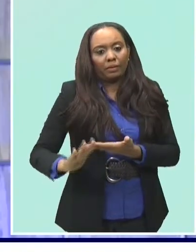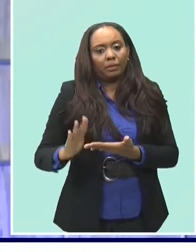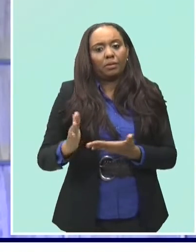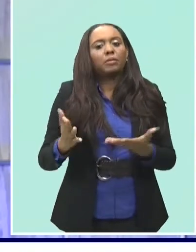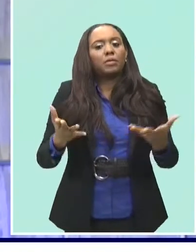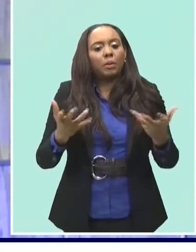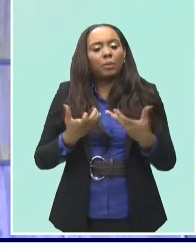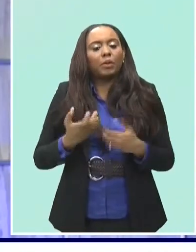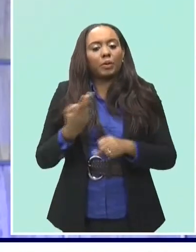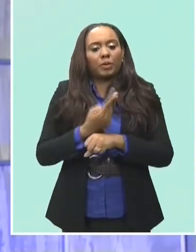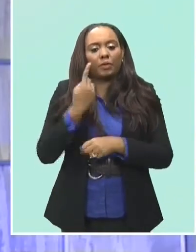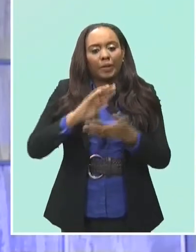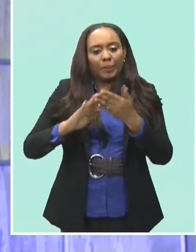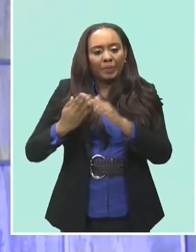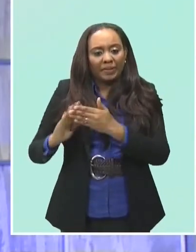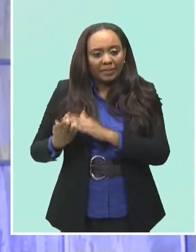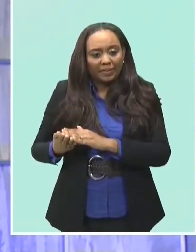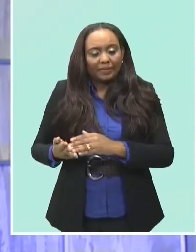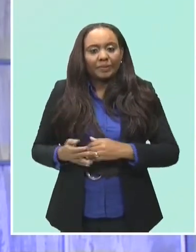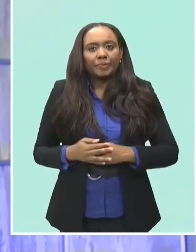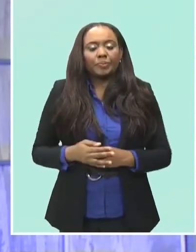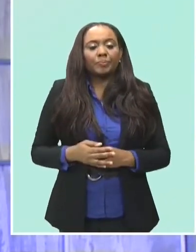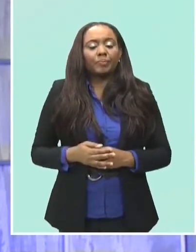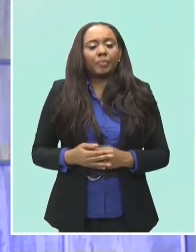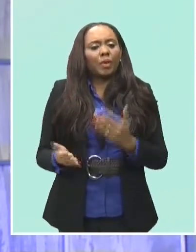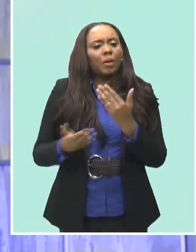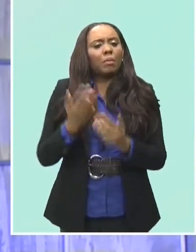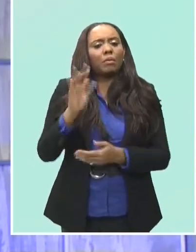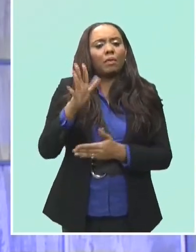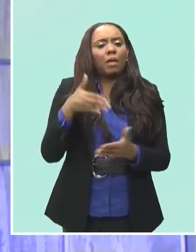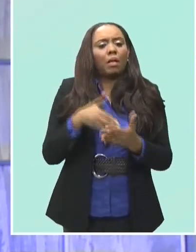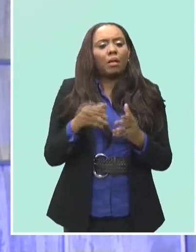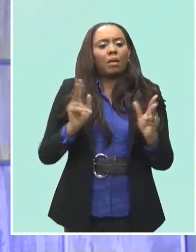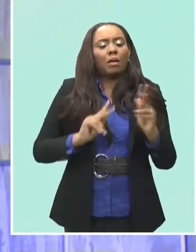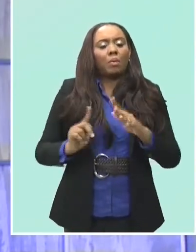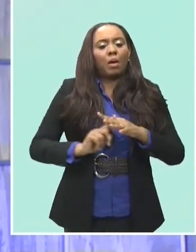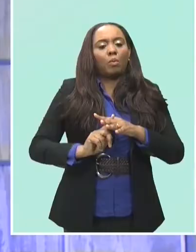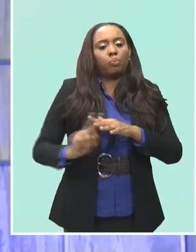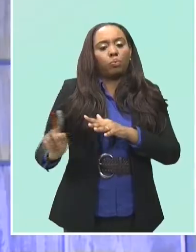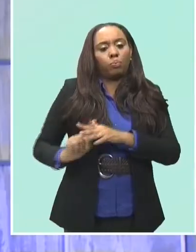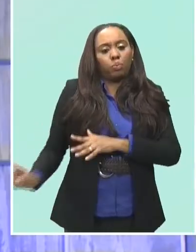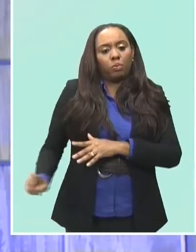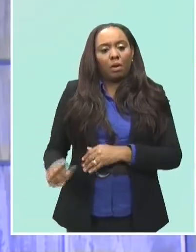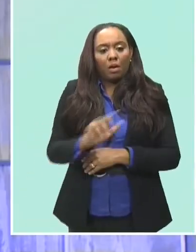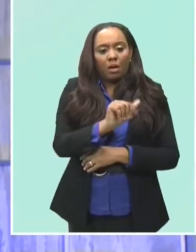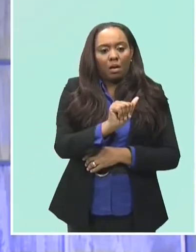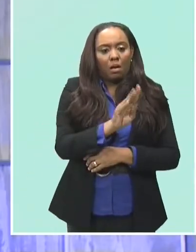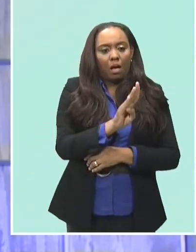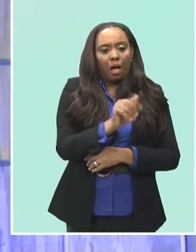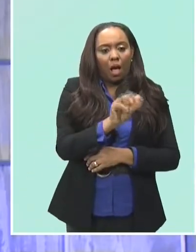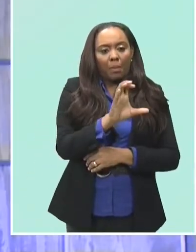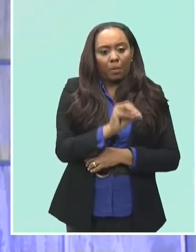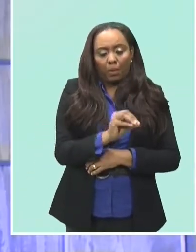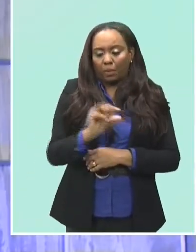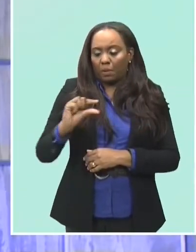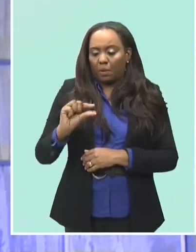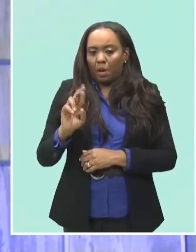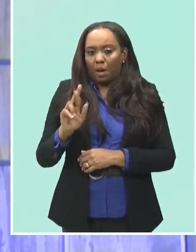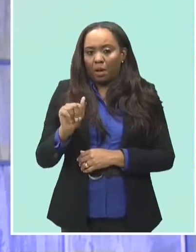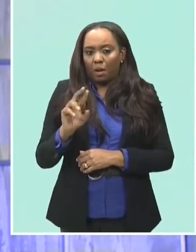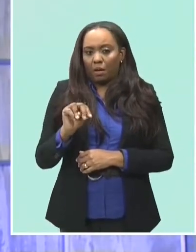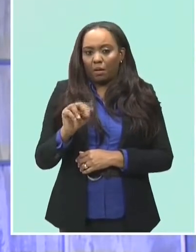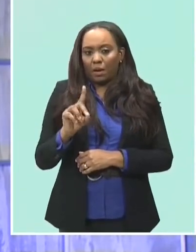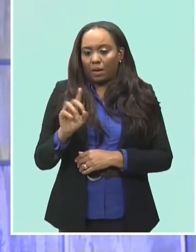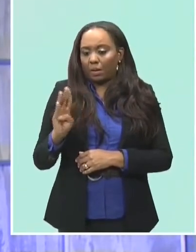filters. Nearly 5,000 people have been evacuated from hurricane-hit Abaco and Grand Bahama. The death